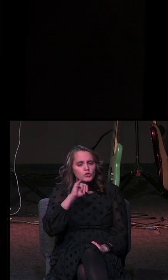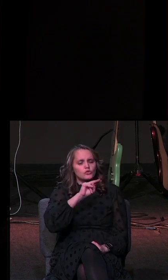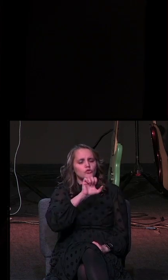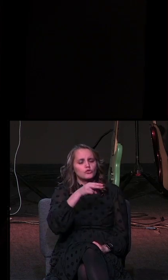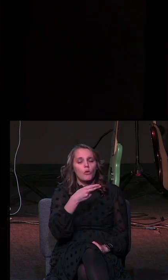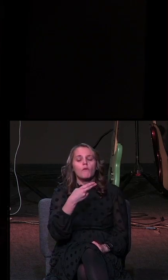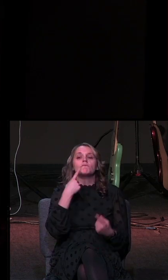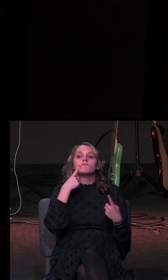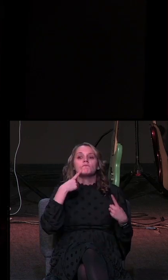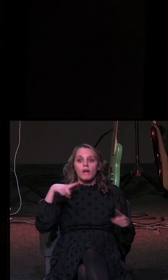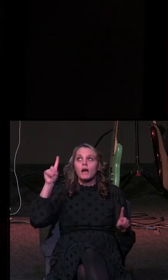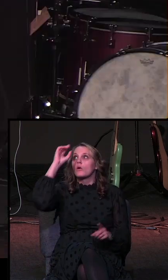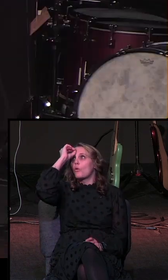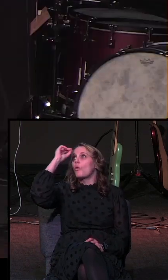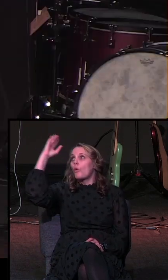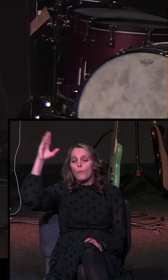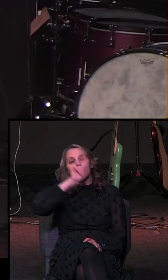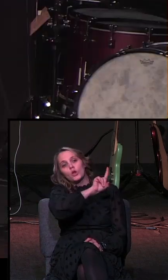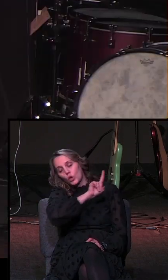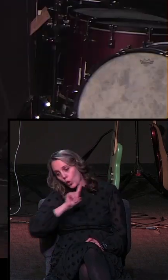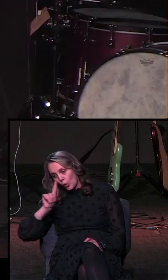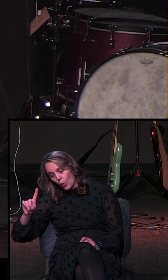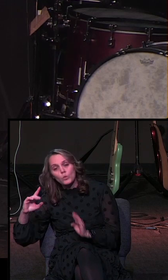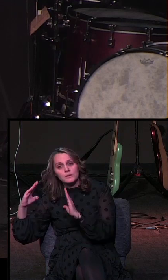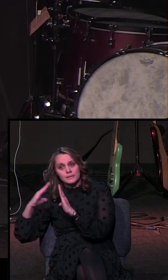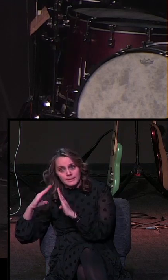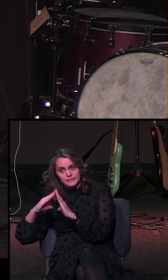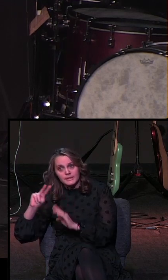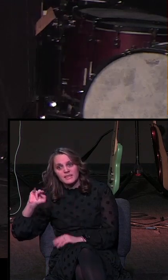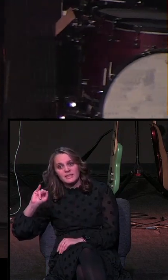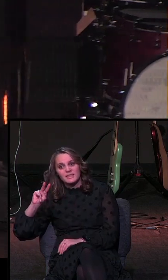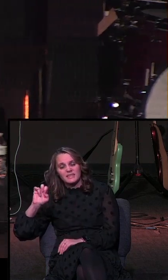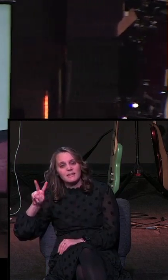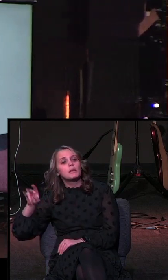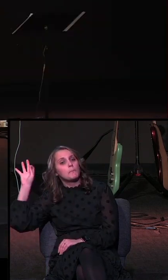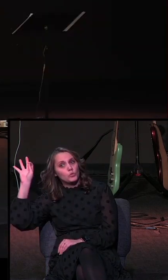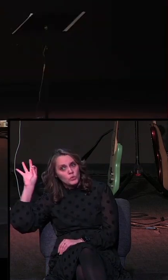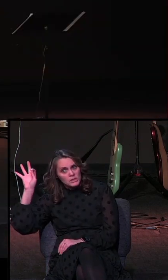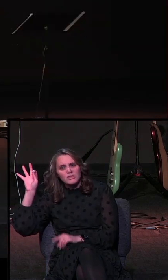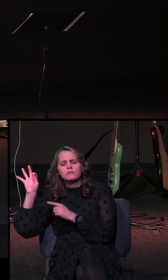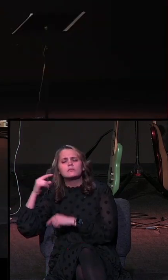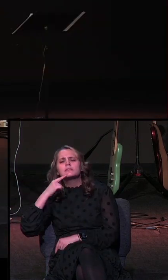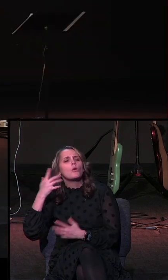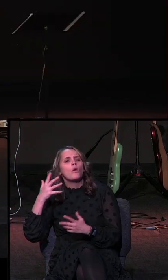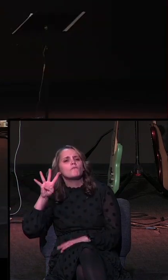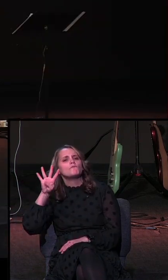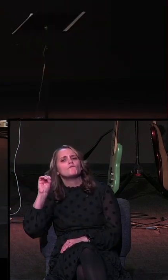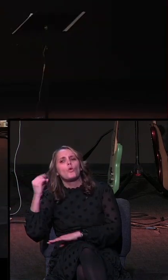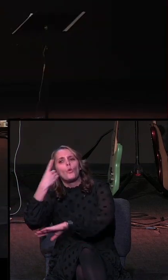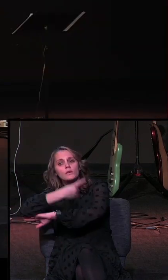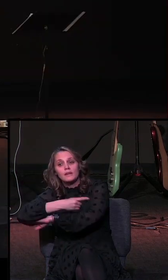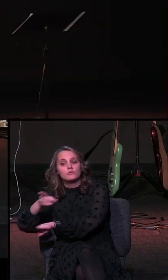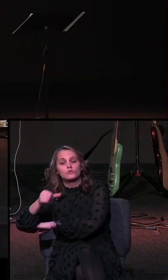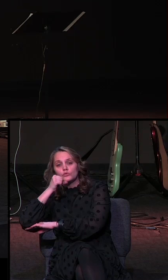finally obeys God. He goes to the city of Nineveh and does what God's asking him to do. He basically preaches a message, and what he says is, "If in 40 days, if you don't repent,